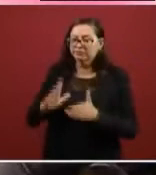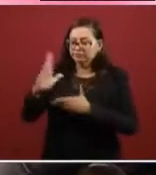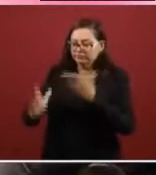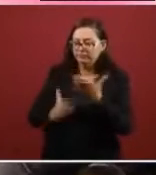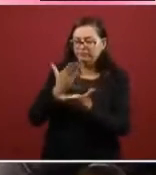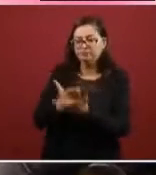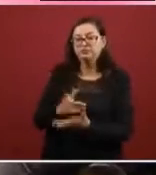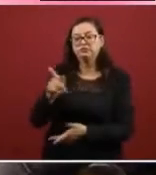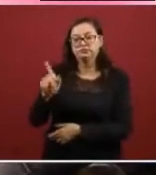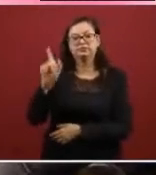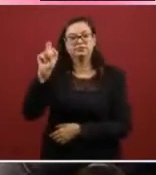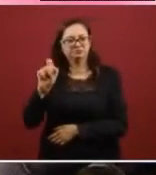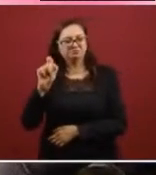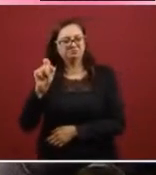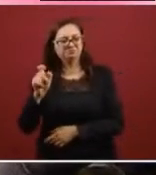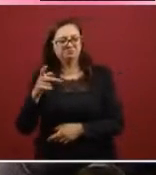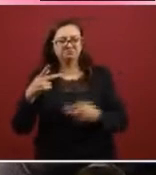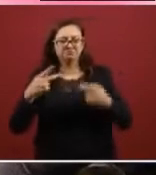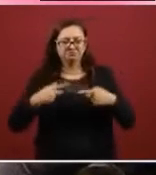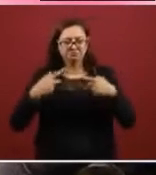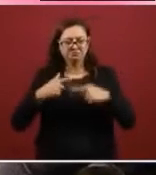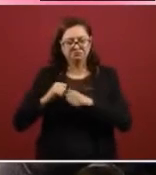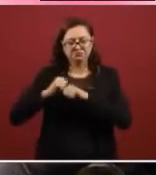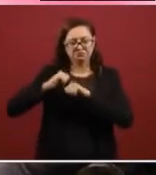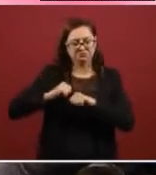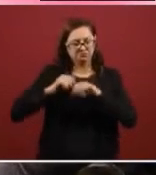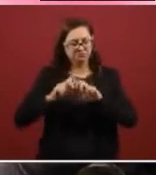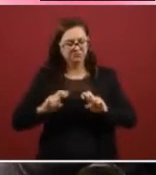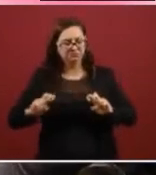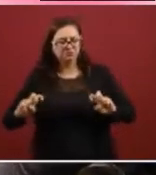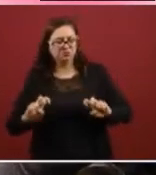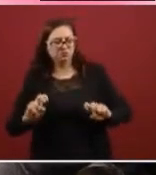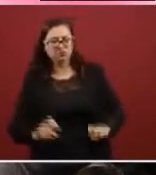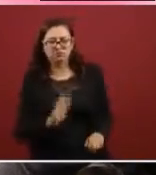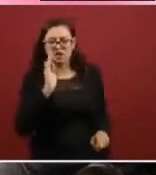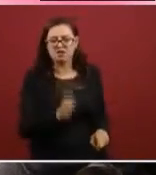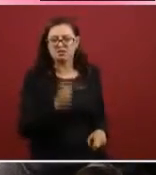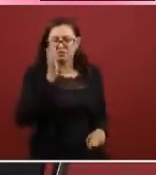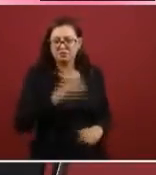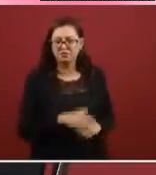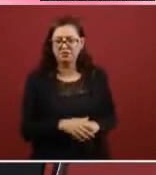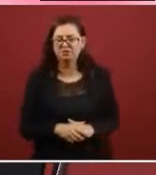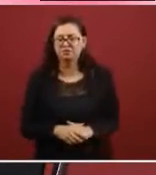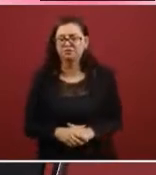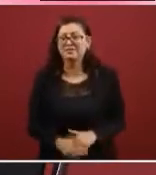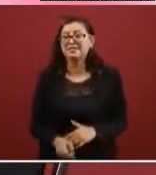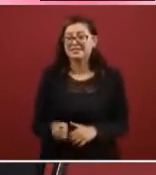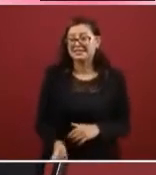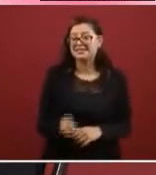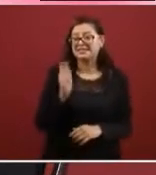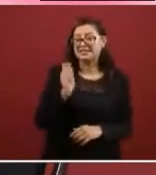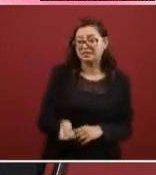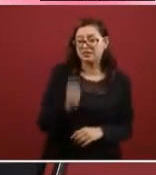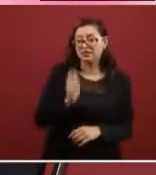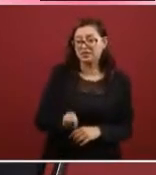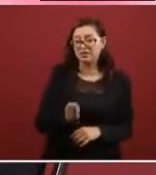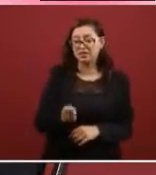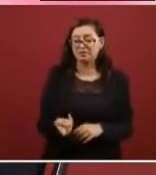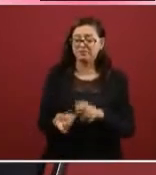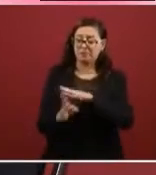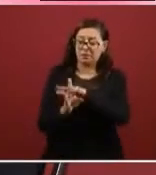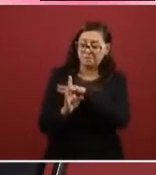and we also received the appointment and the agreement by the 20 that were at that meeting,